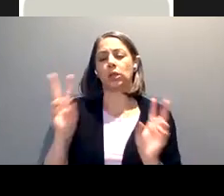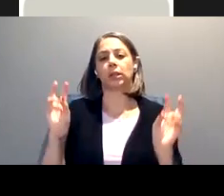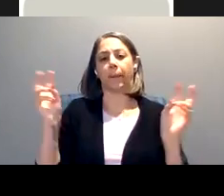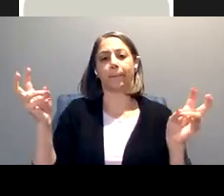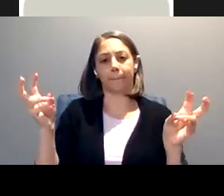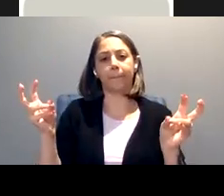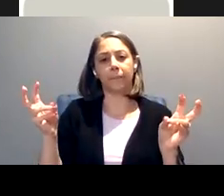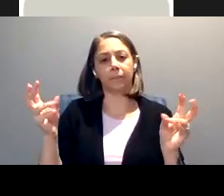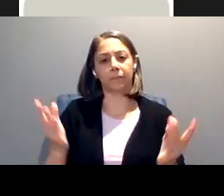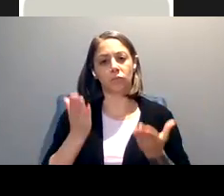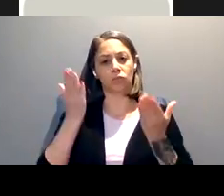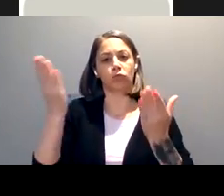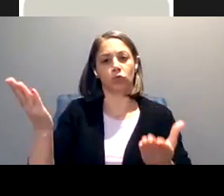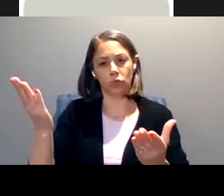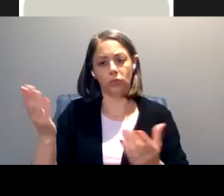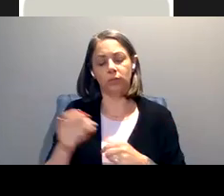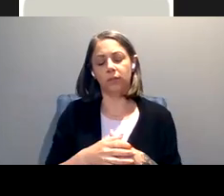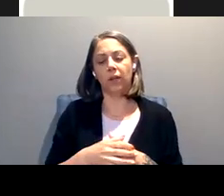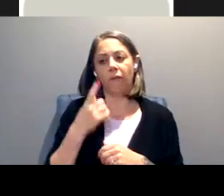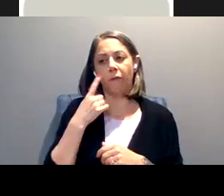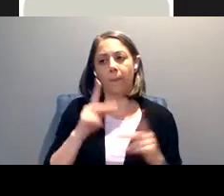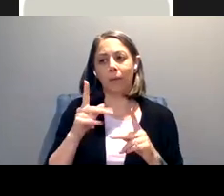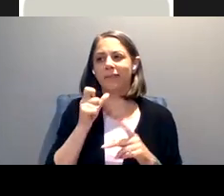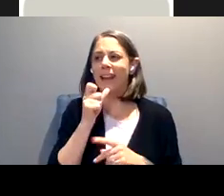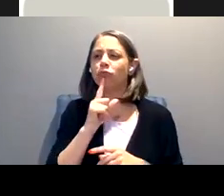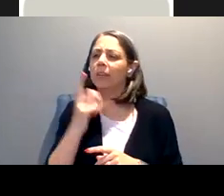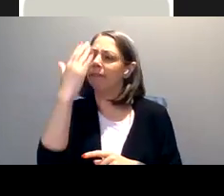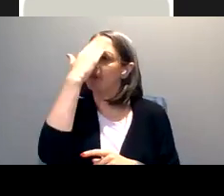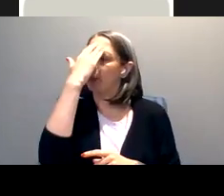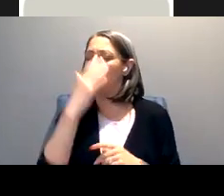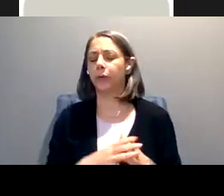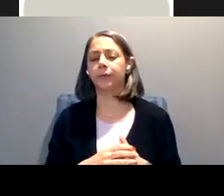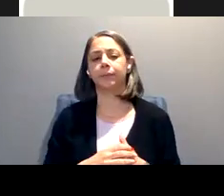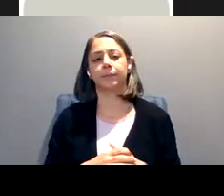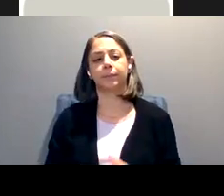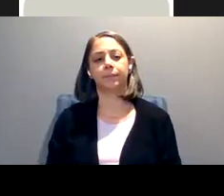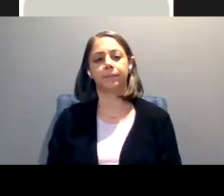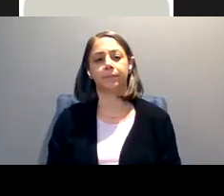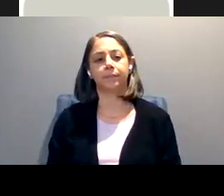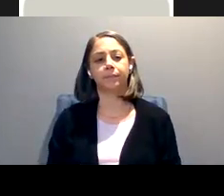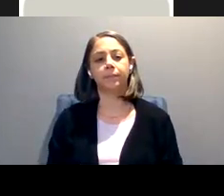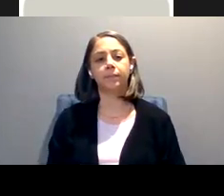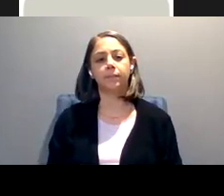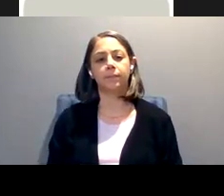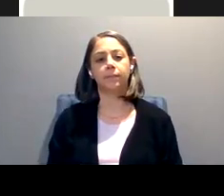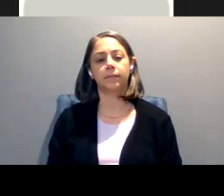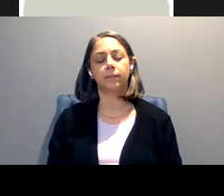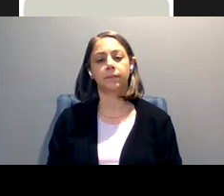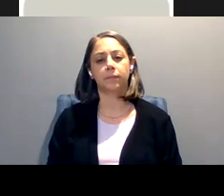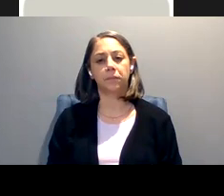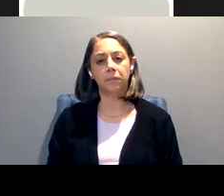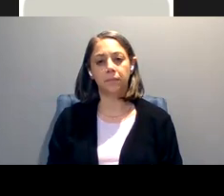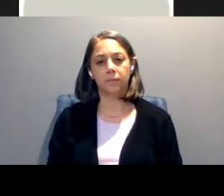to folks who may not be super familiar with them at this time. So with that